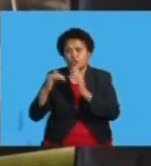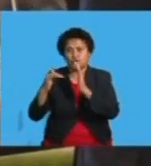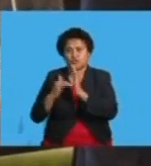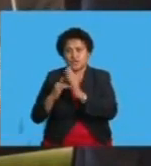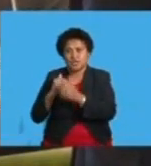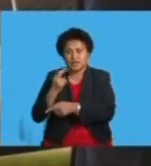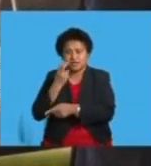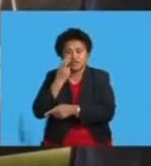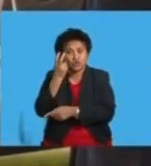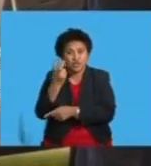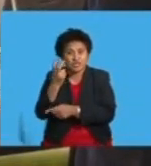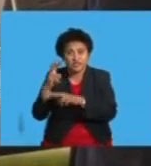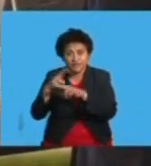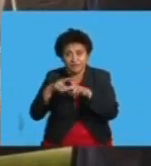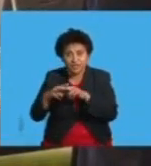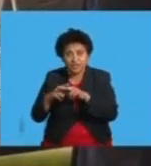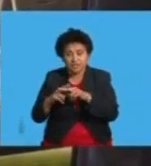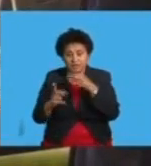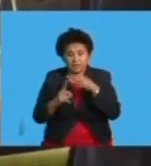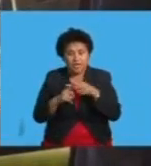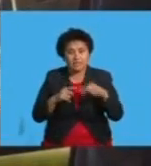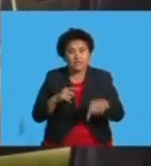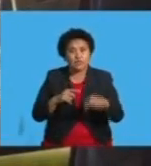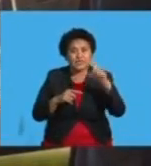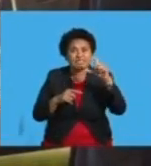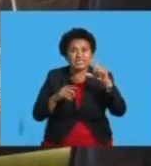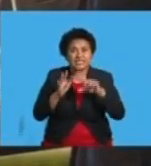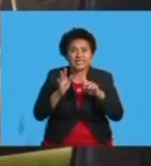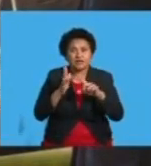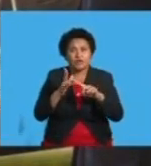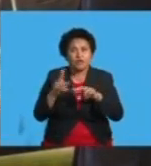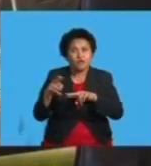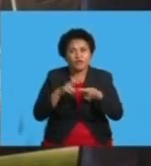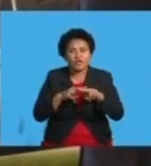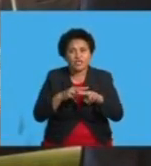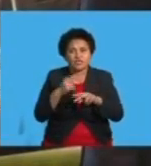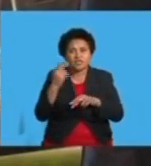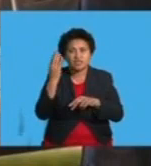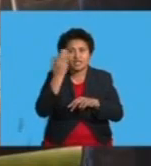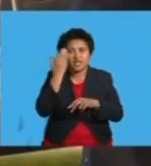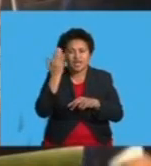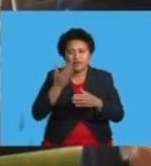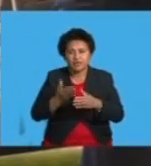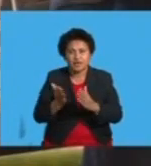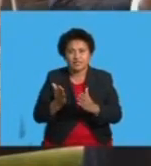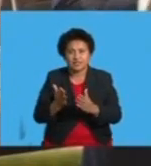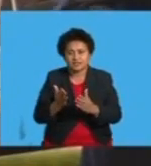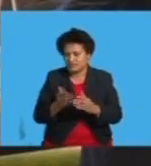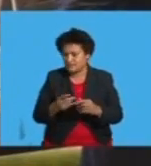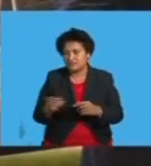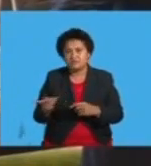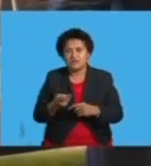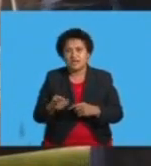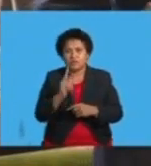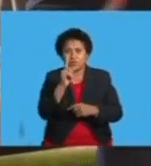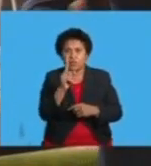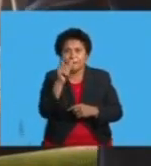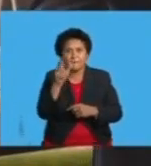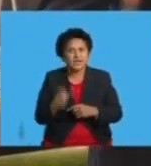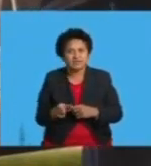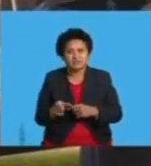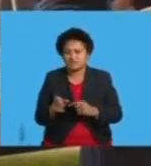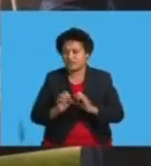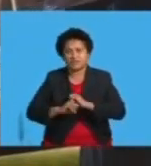Fiji and being the CEO of Fiji Airways. There is absolutely no conflict because Tourism Fiji does not